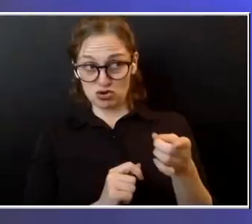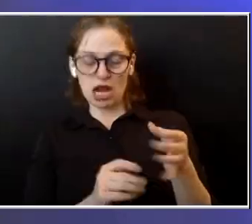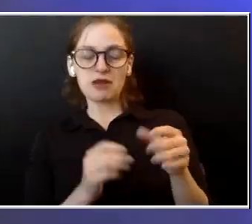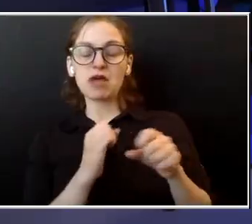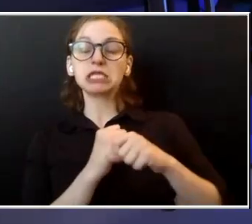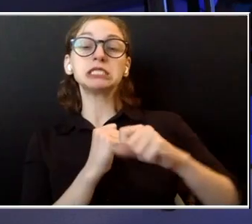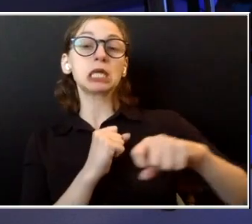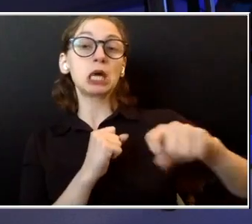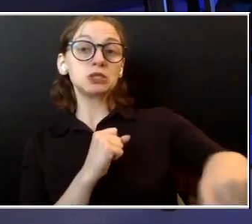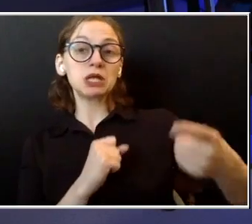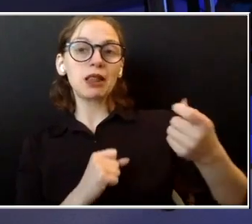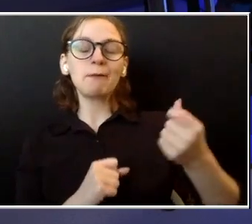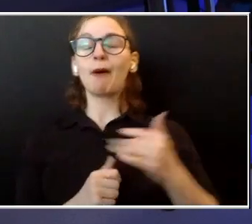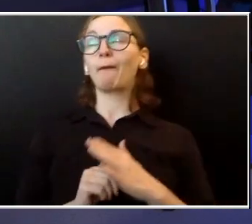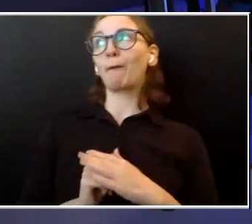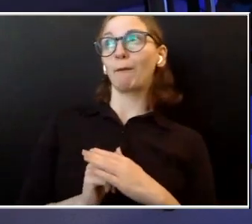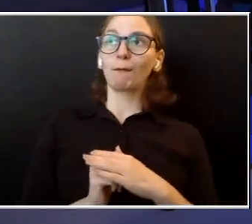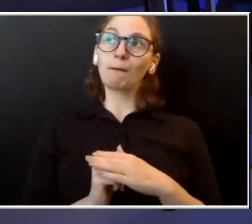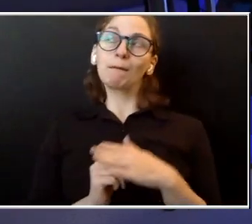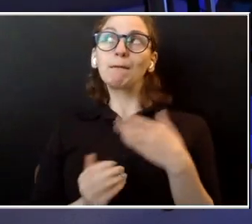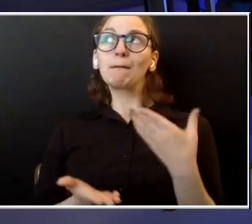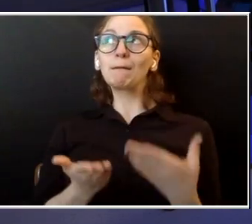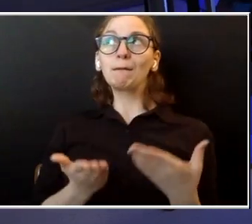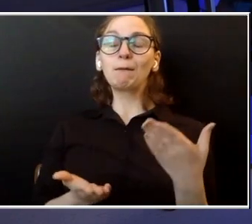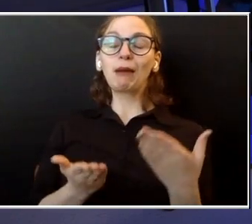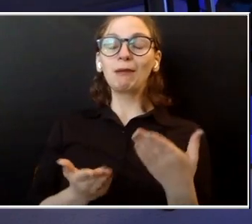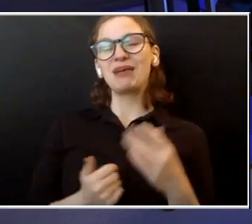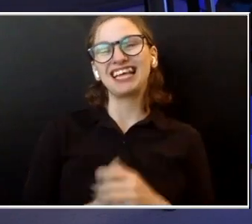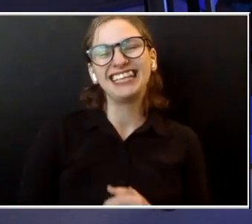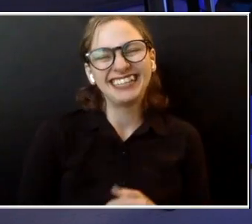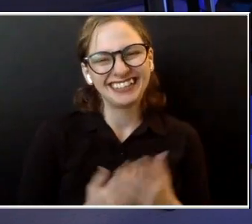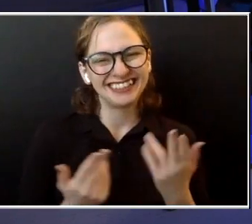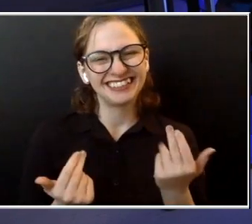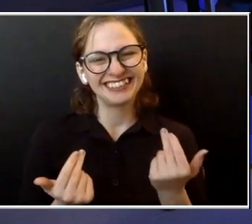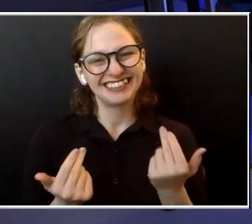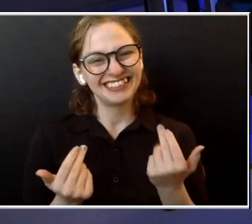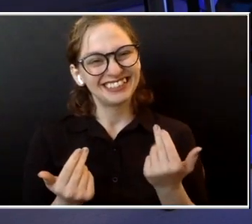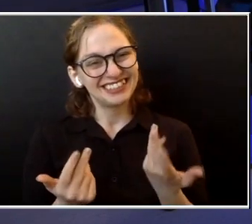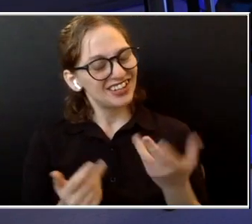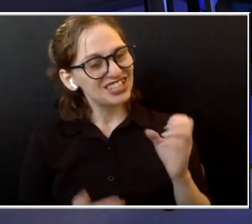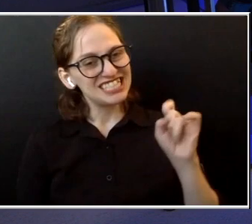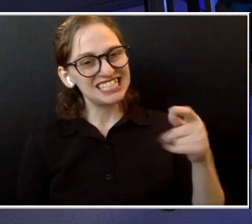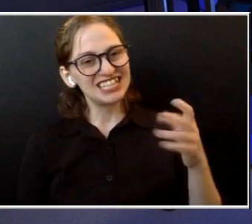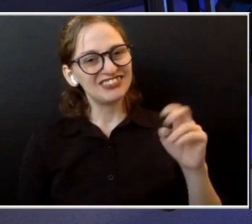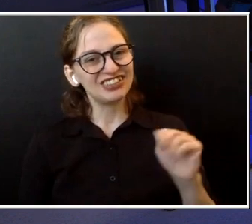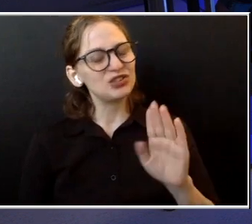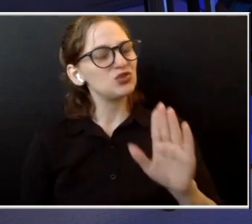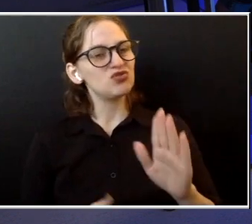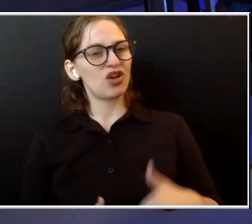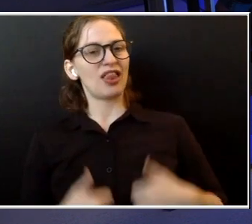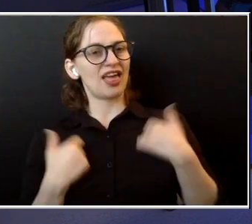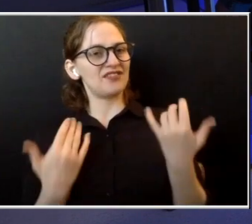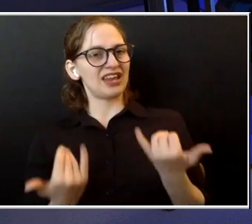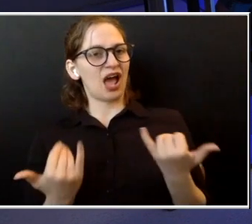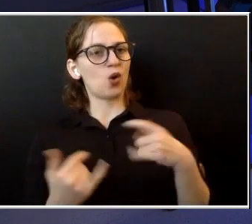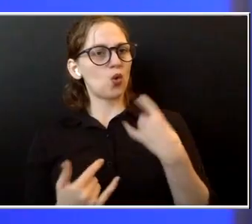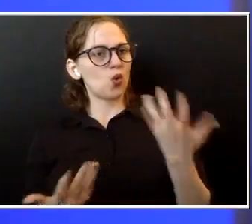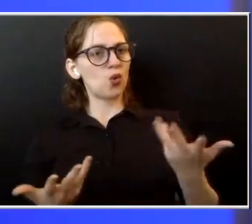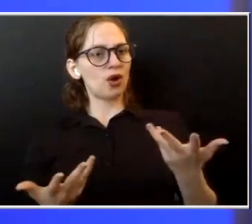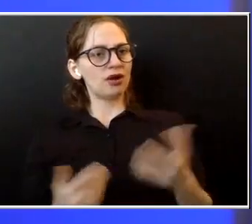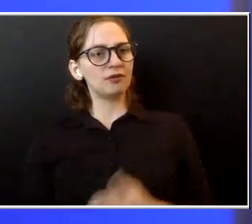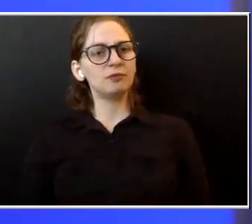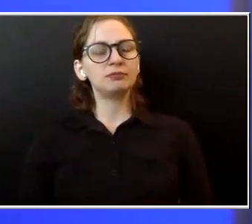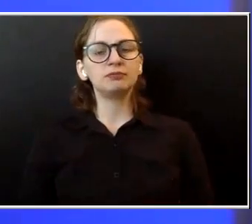what I'm getting right there. So how has your new life changed with this kidney? night and day.